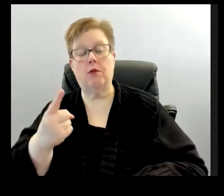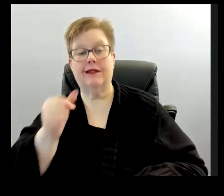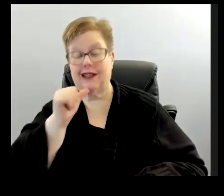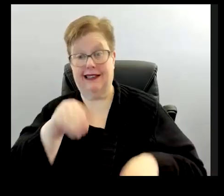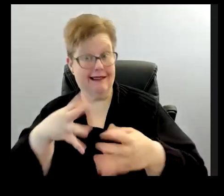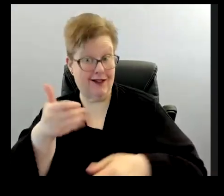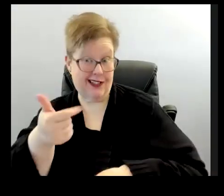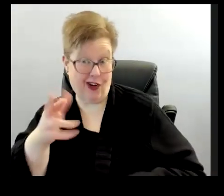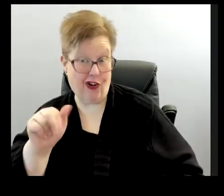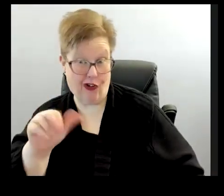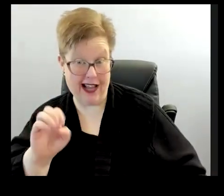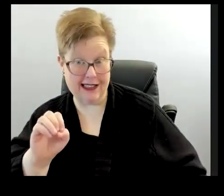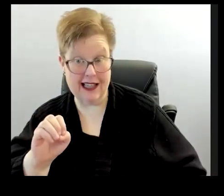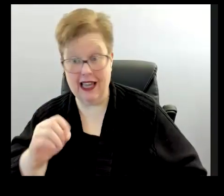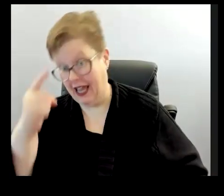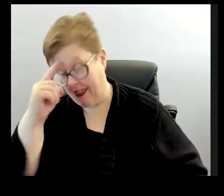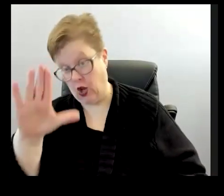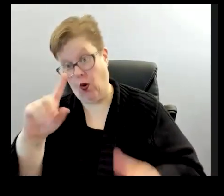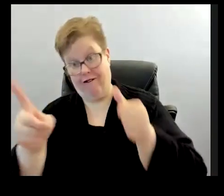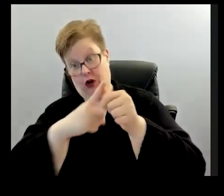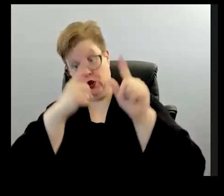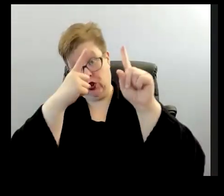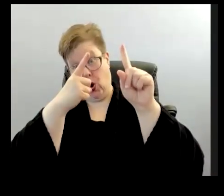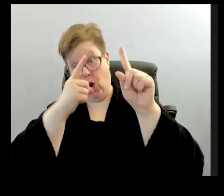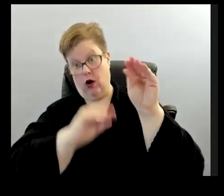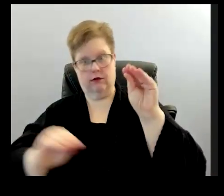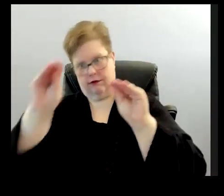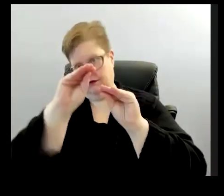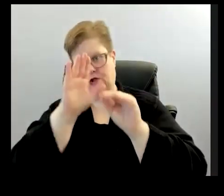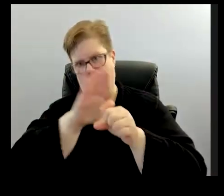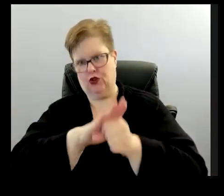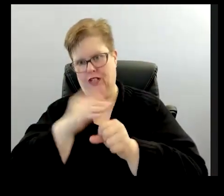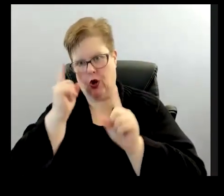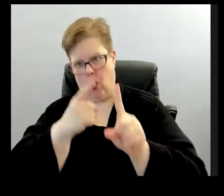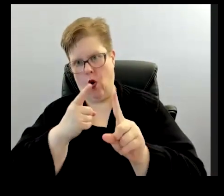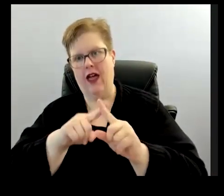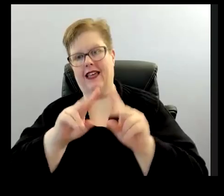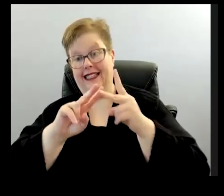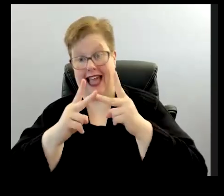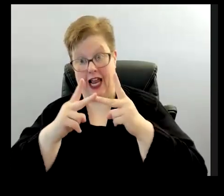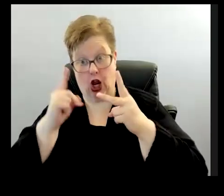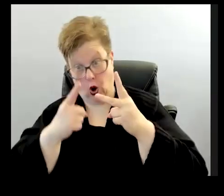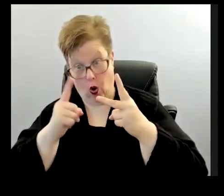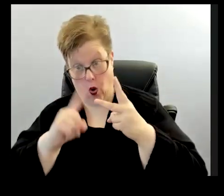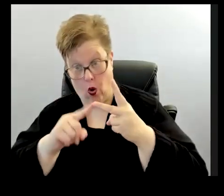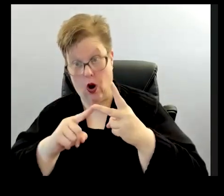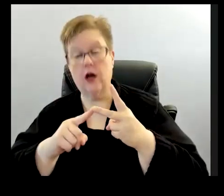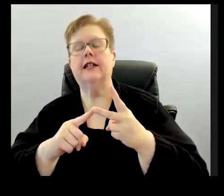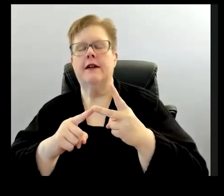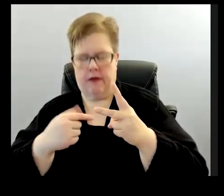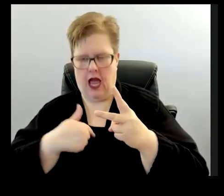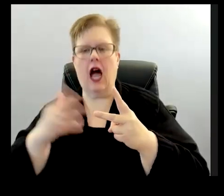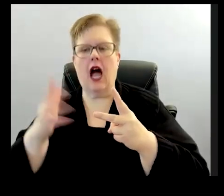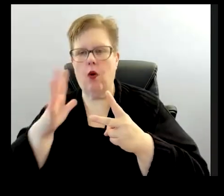yourself grace, think of that first goal in your head and make that your stretch goal. And now give yourself a second goal that you say, you know what, I